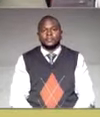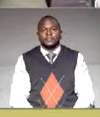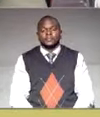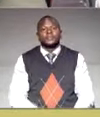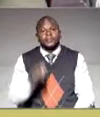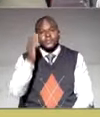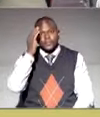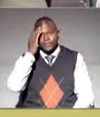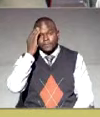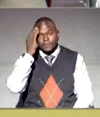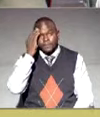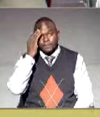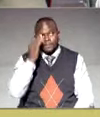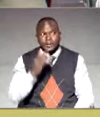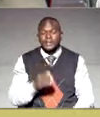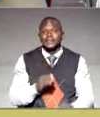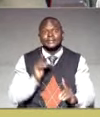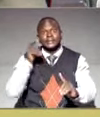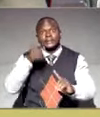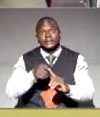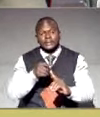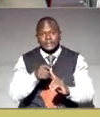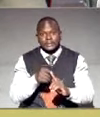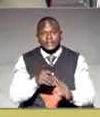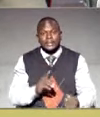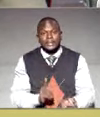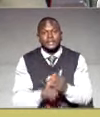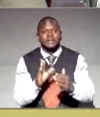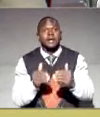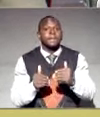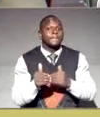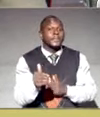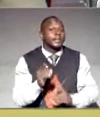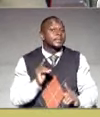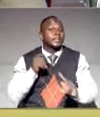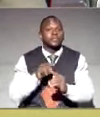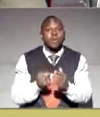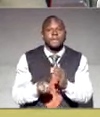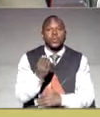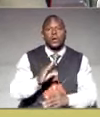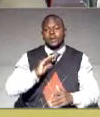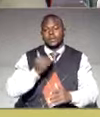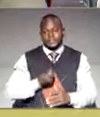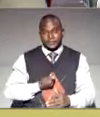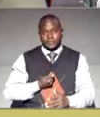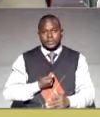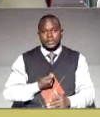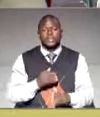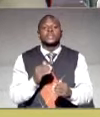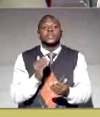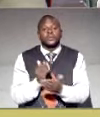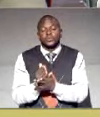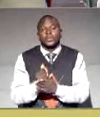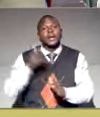You know, hitting the target, actually we are achieving beyond the target which we set ourselves. Now, of course, as the